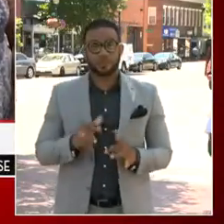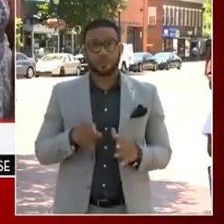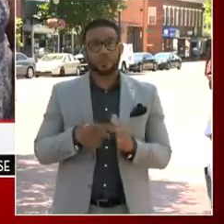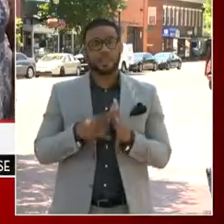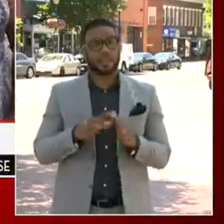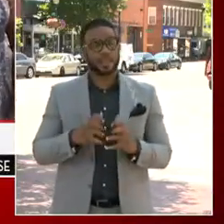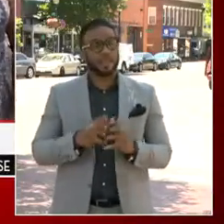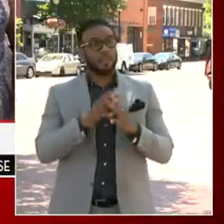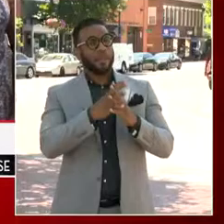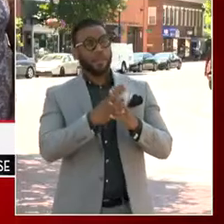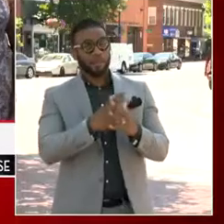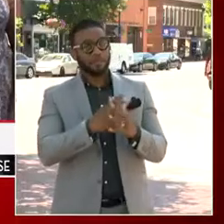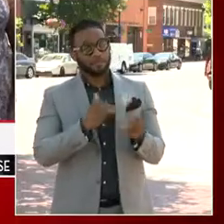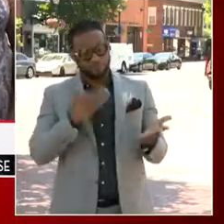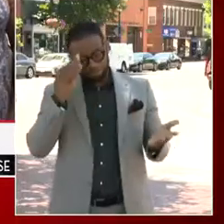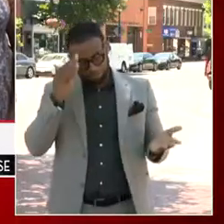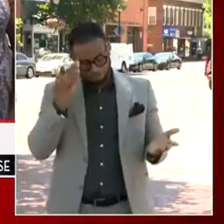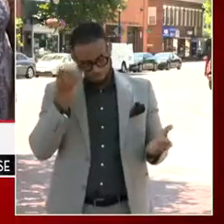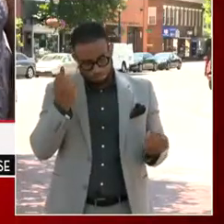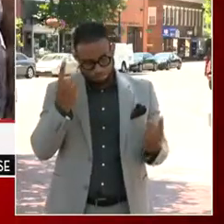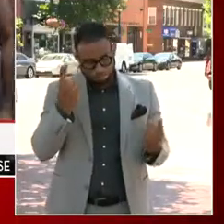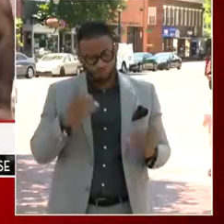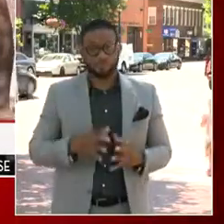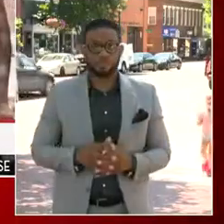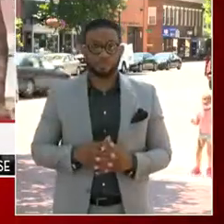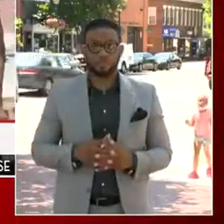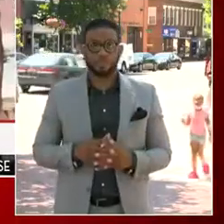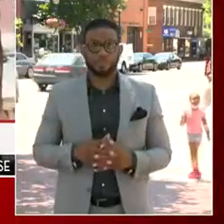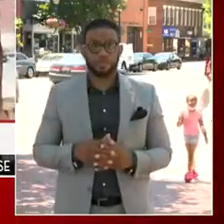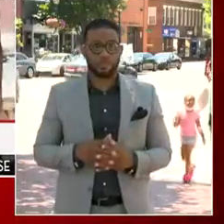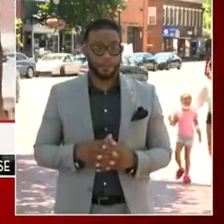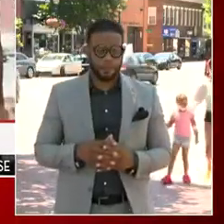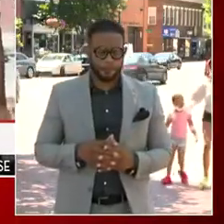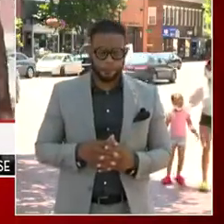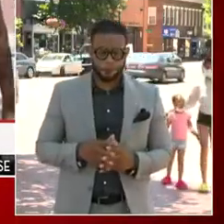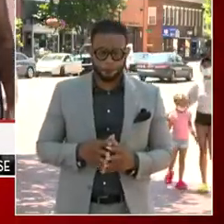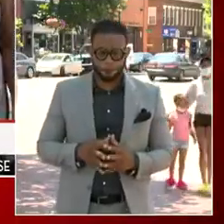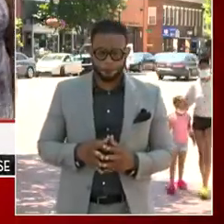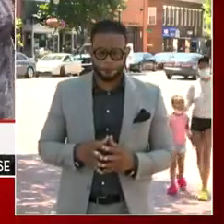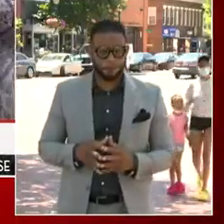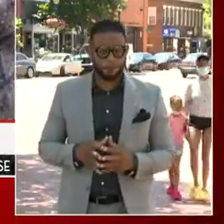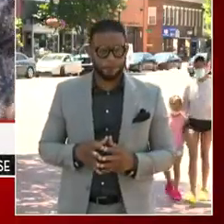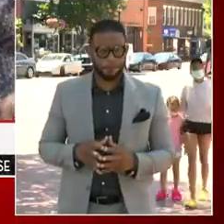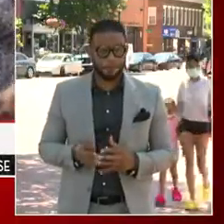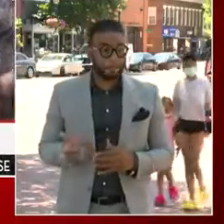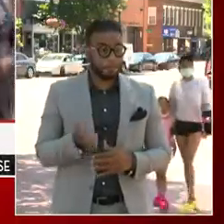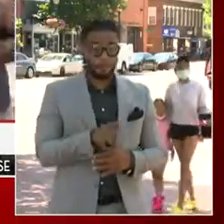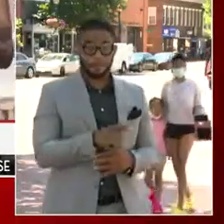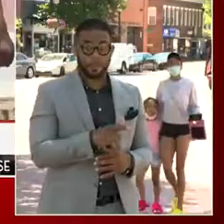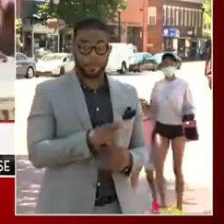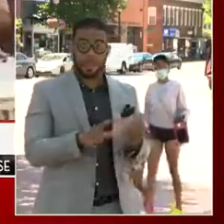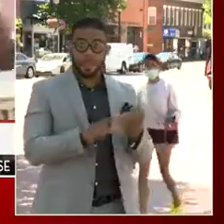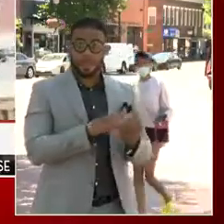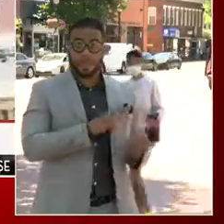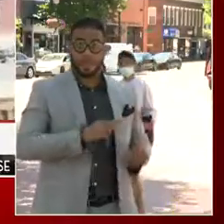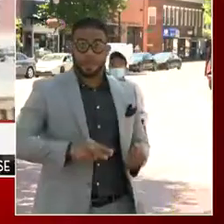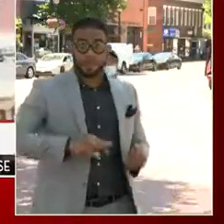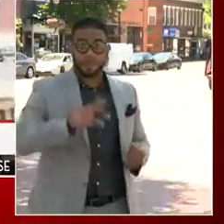to get it back up and going. And Lucinda, do you know the timeline? Right.